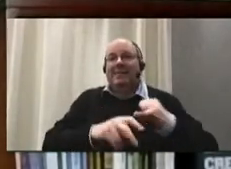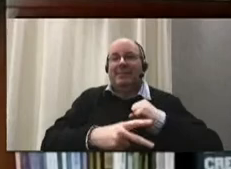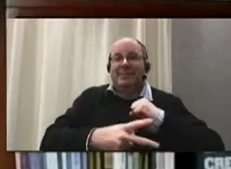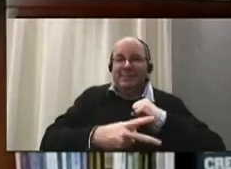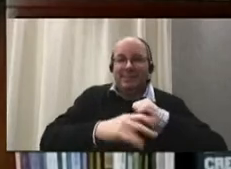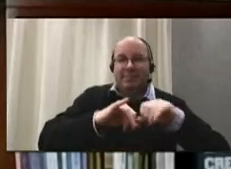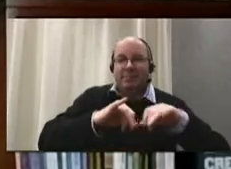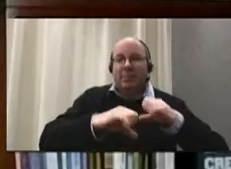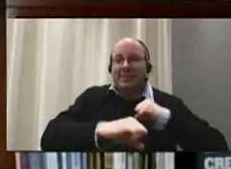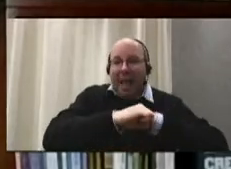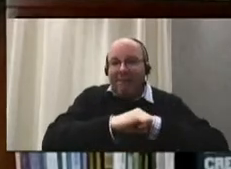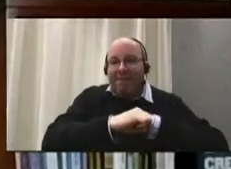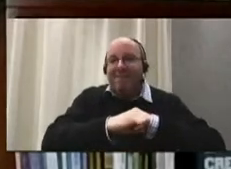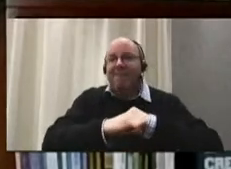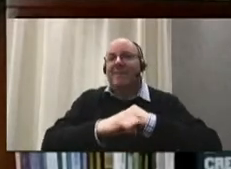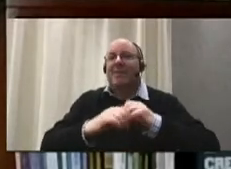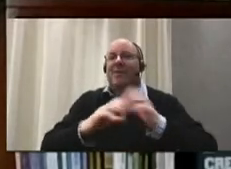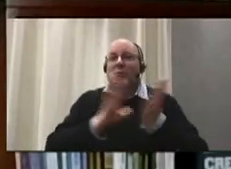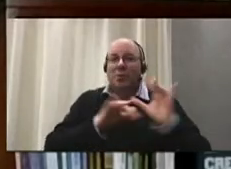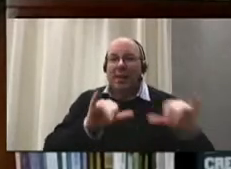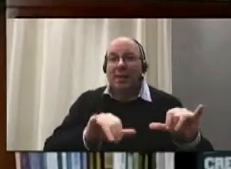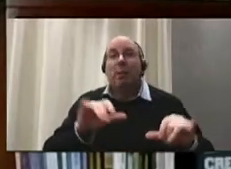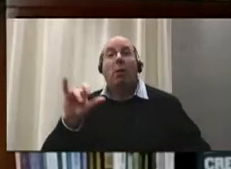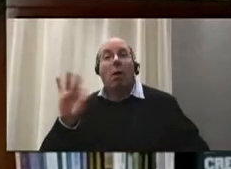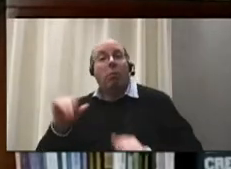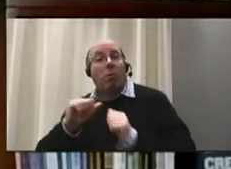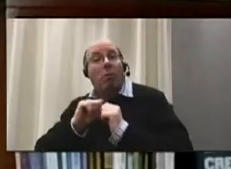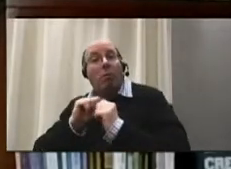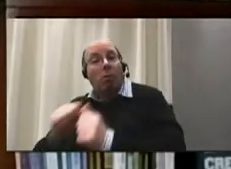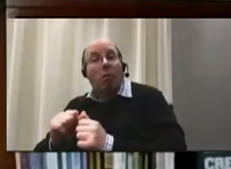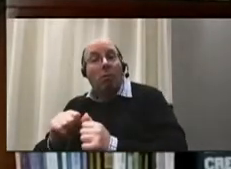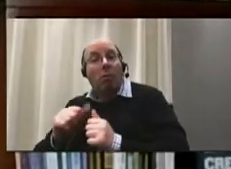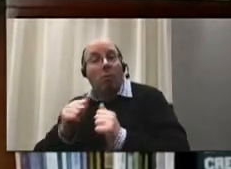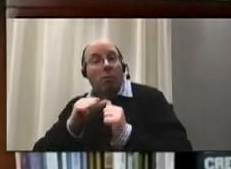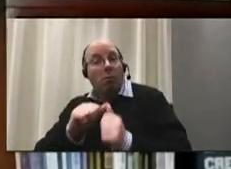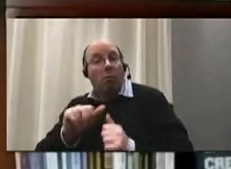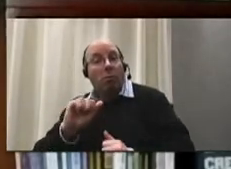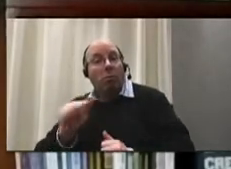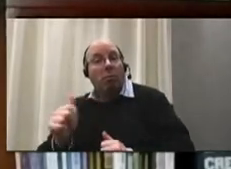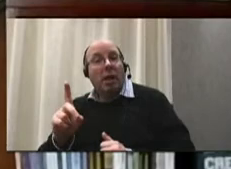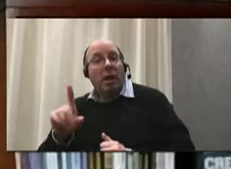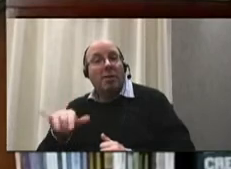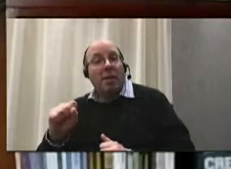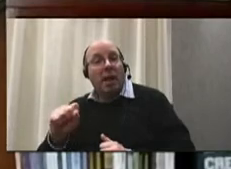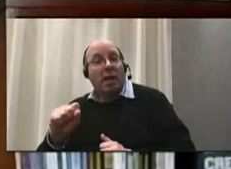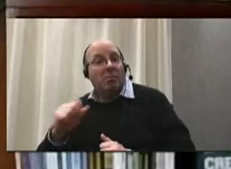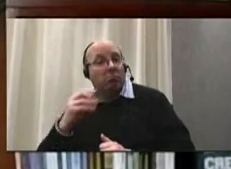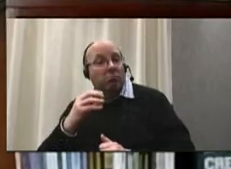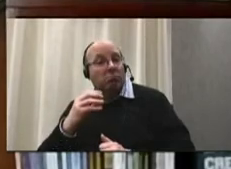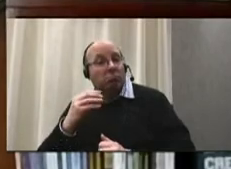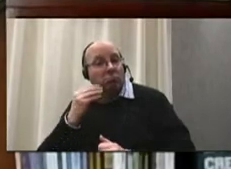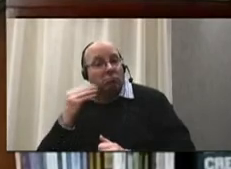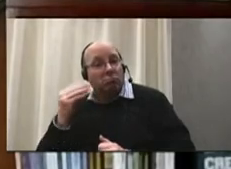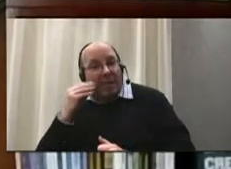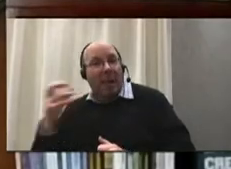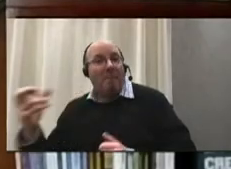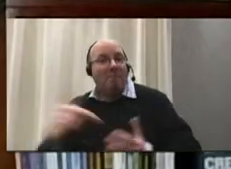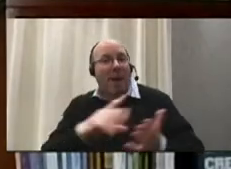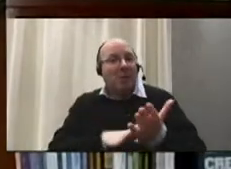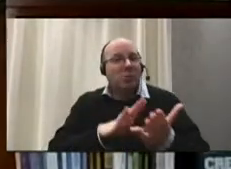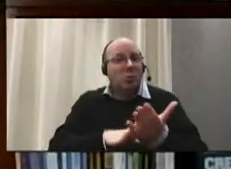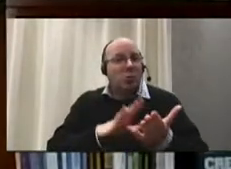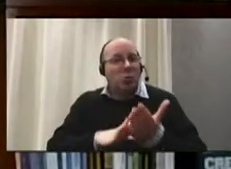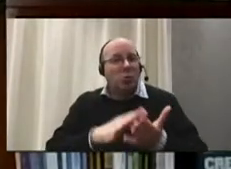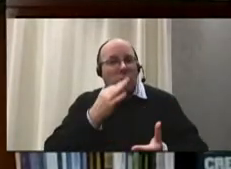if we can go to 10 days of 10 calendar days of quarantine and then get them back in person soon, we'd rather do